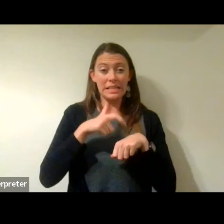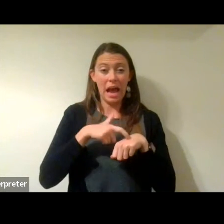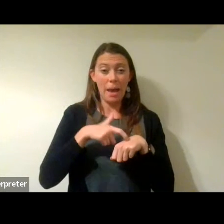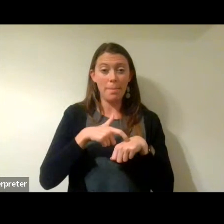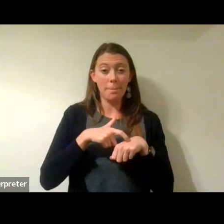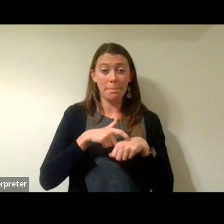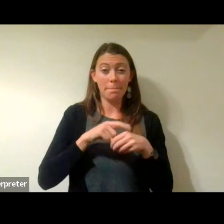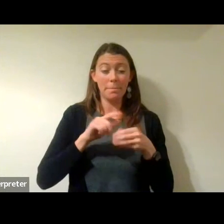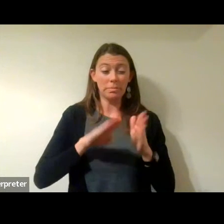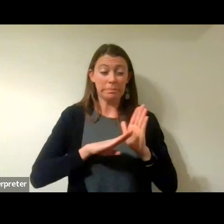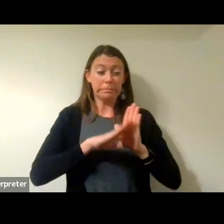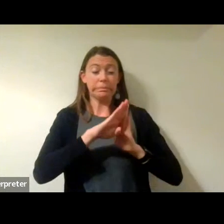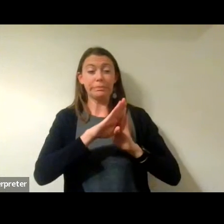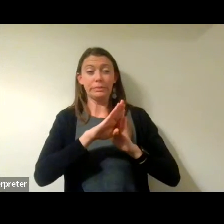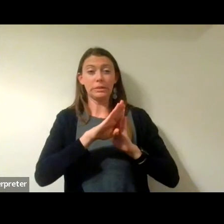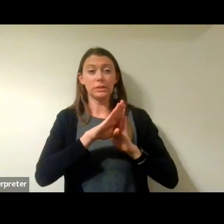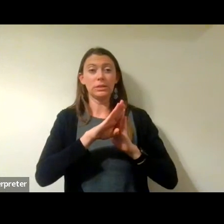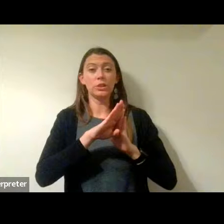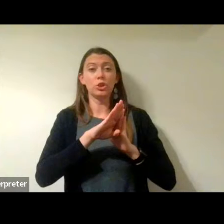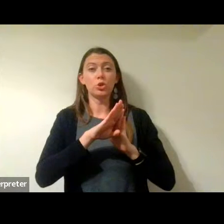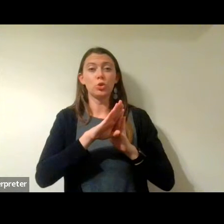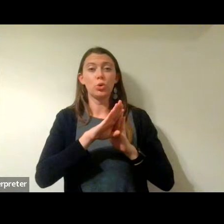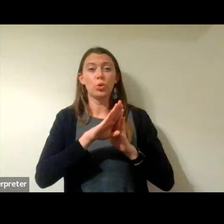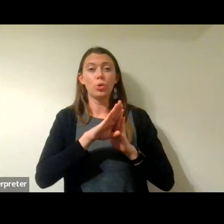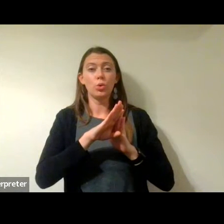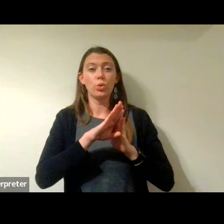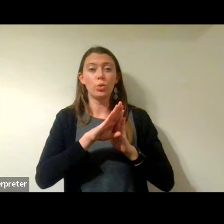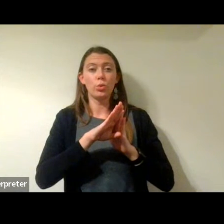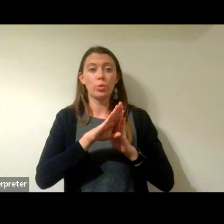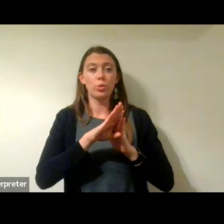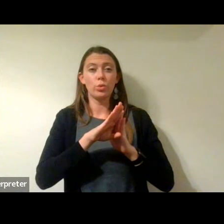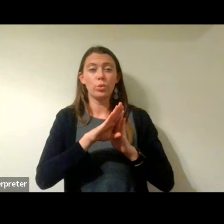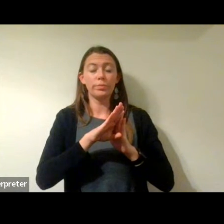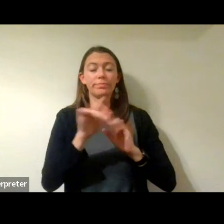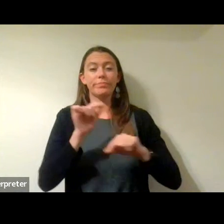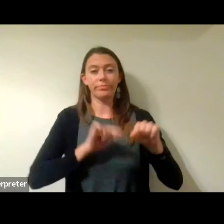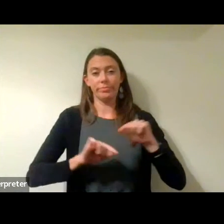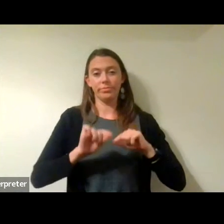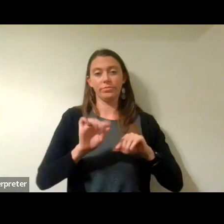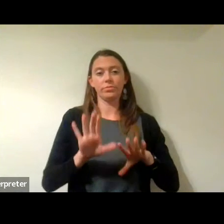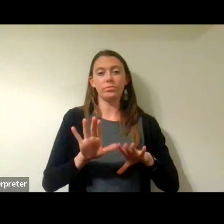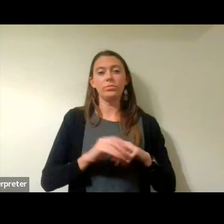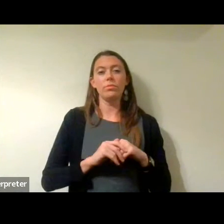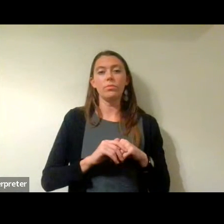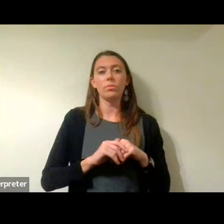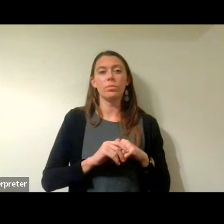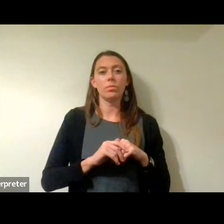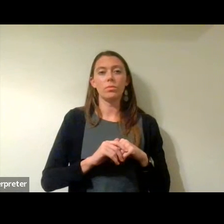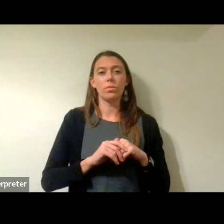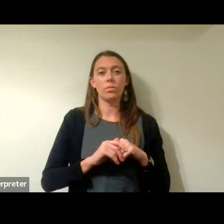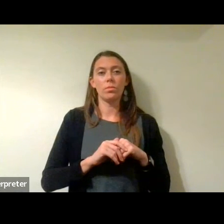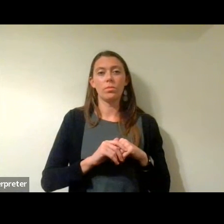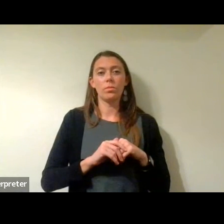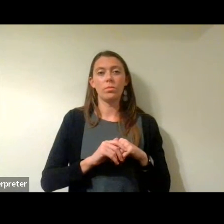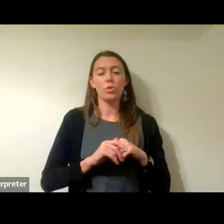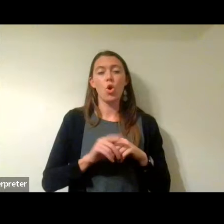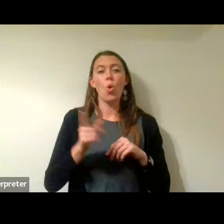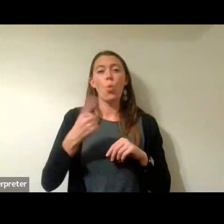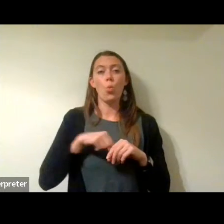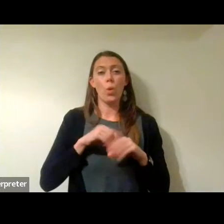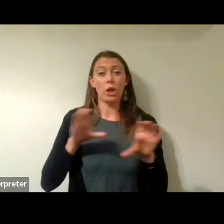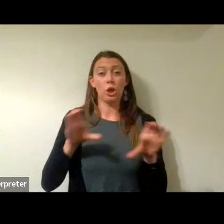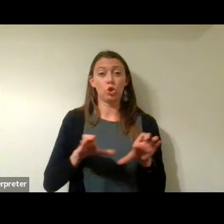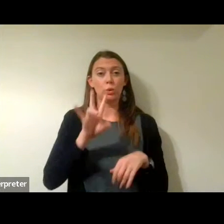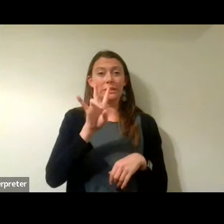primarily, so the highest case rates in our lab reported data with race ethnicity, which is about 7,000 or 8,000 lab reports per day. So a lot